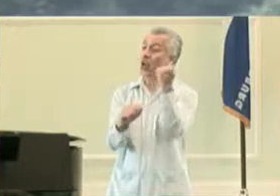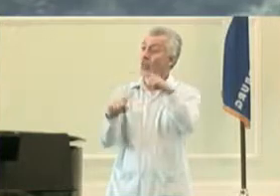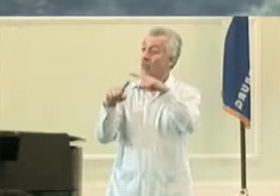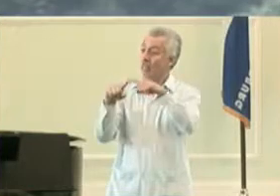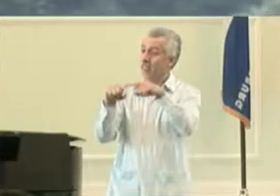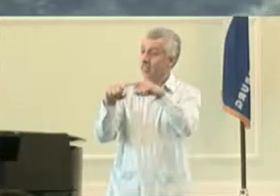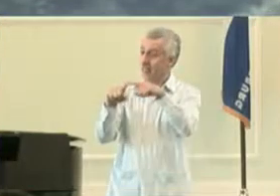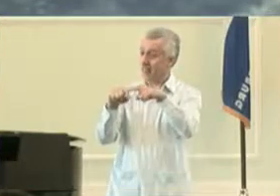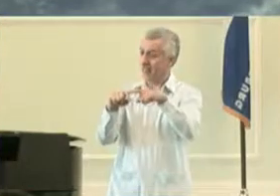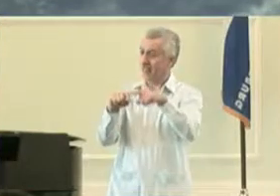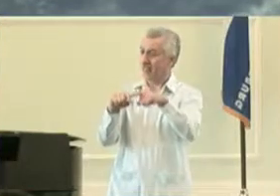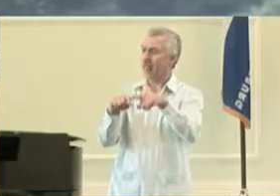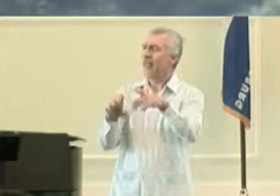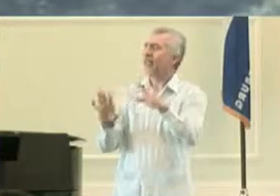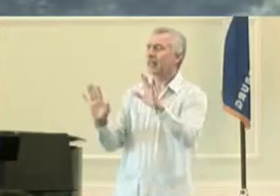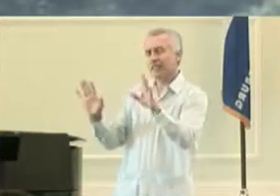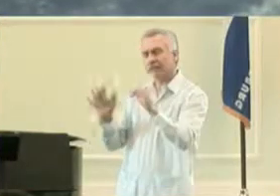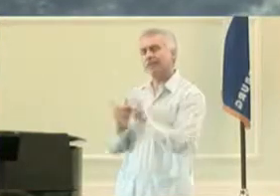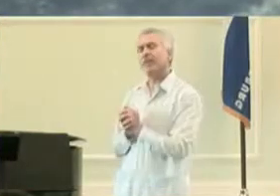is based on anything else,